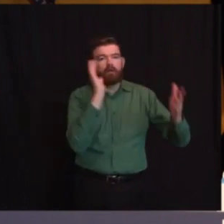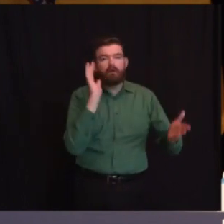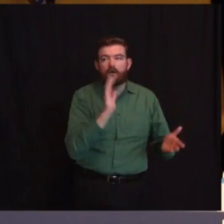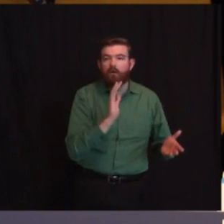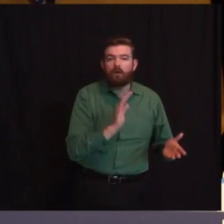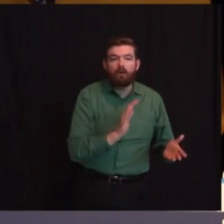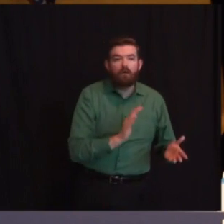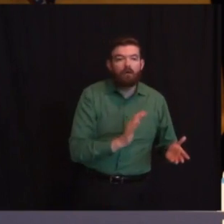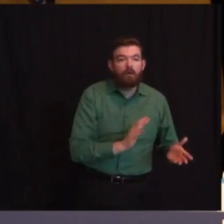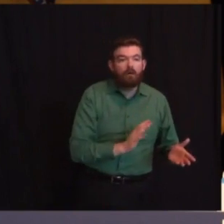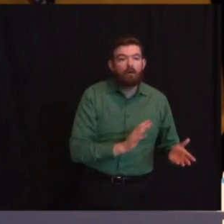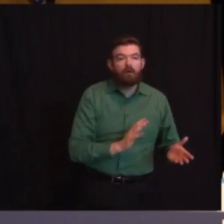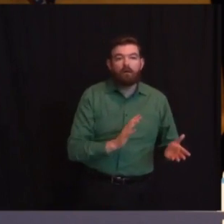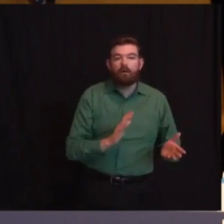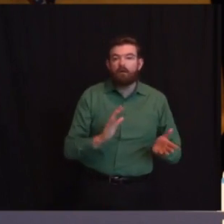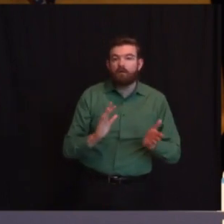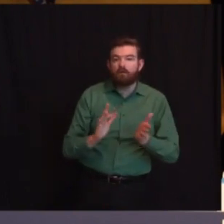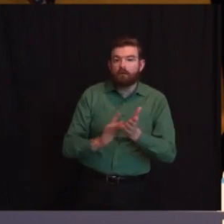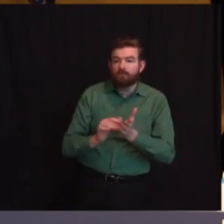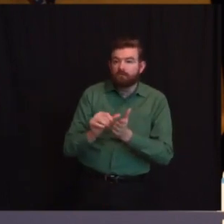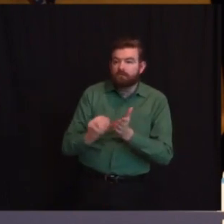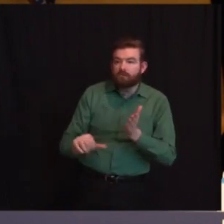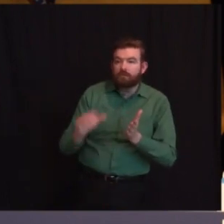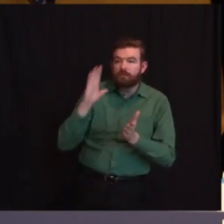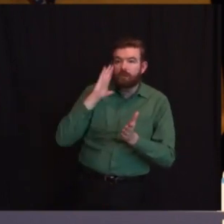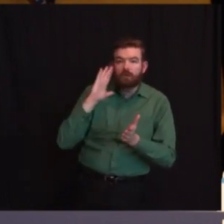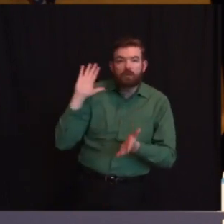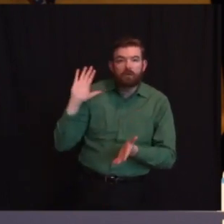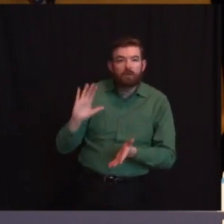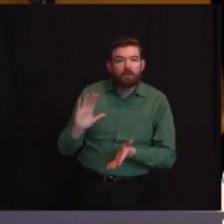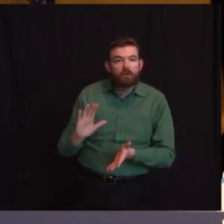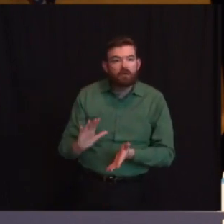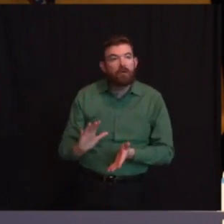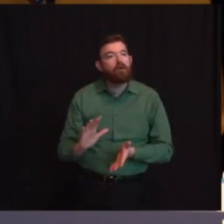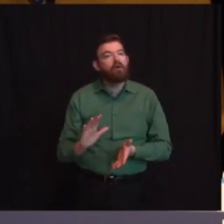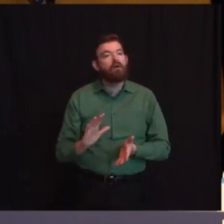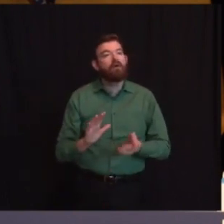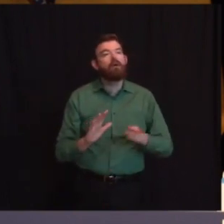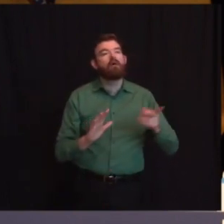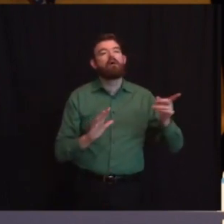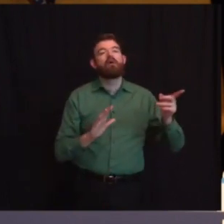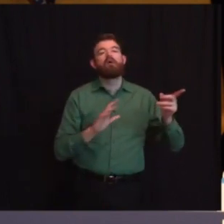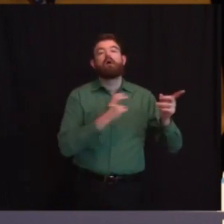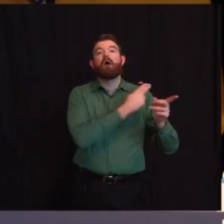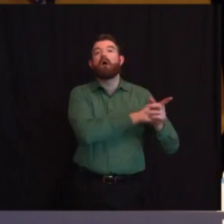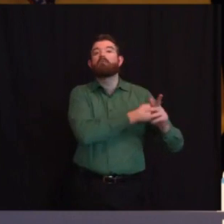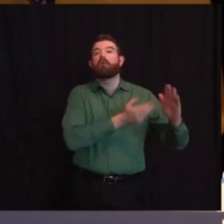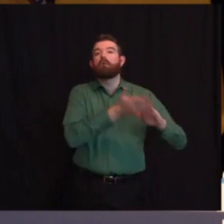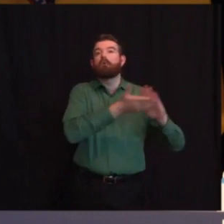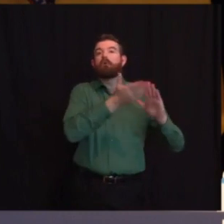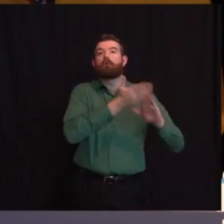surgical beds have capacity, our hospitals are returning to standard procedures.